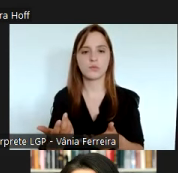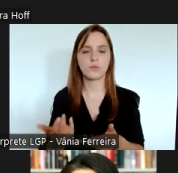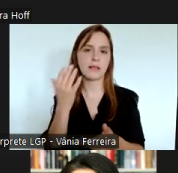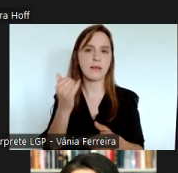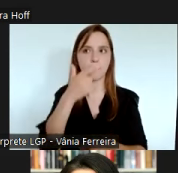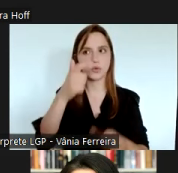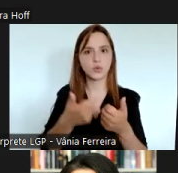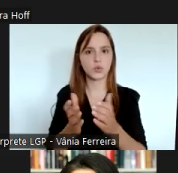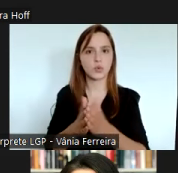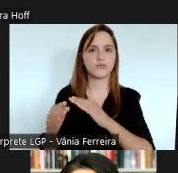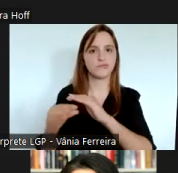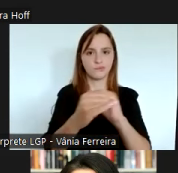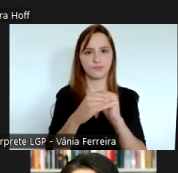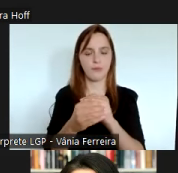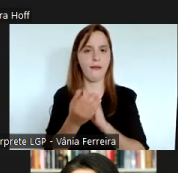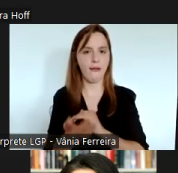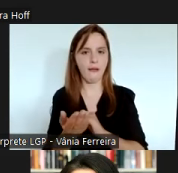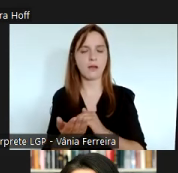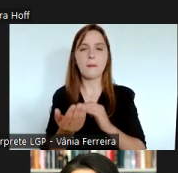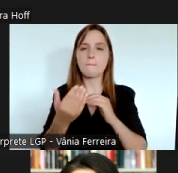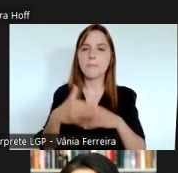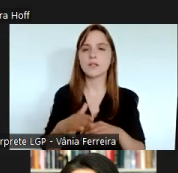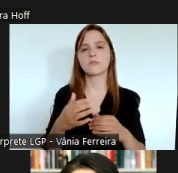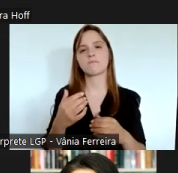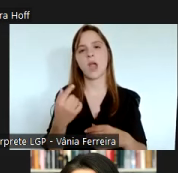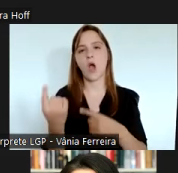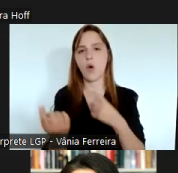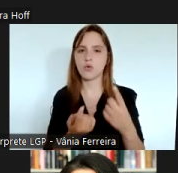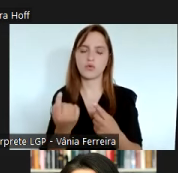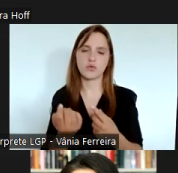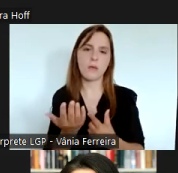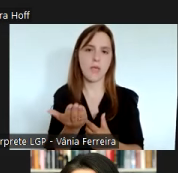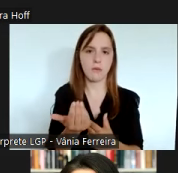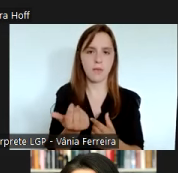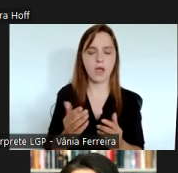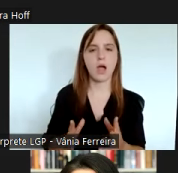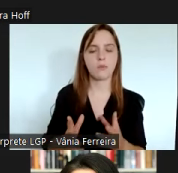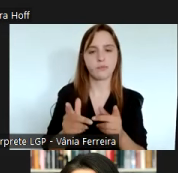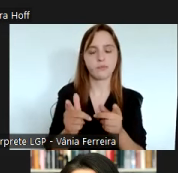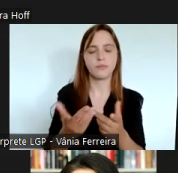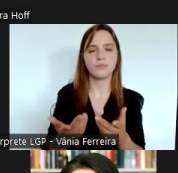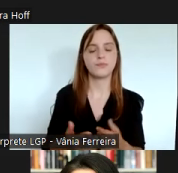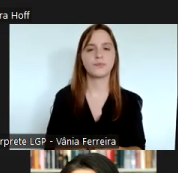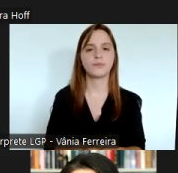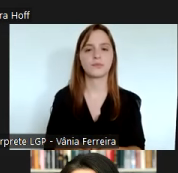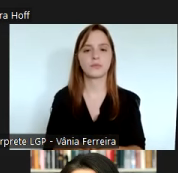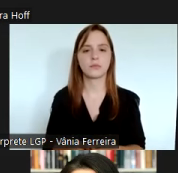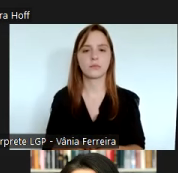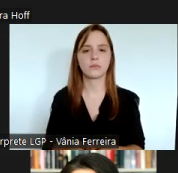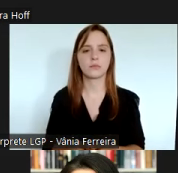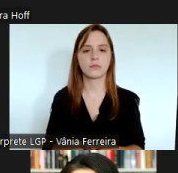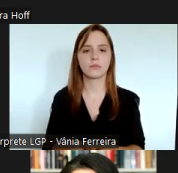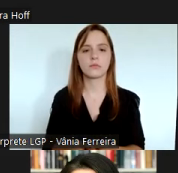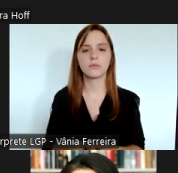everyone, there are still many professors at our university that their personality or just